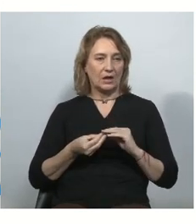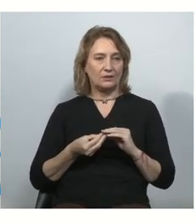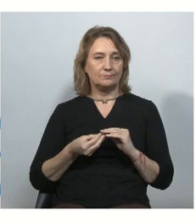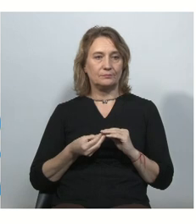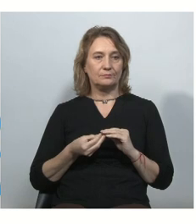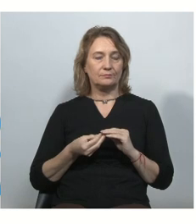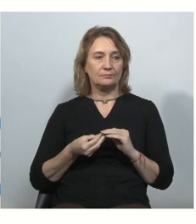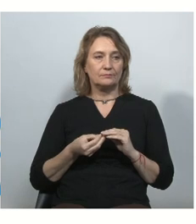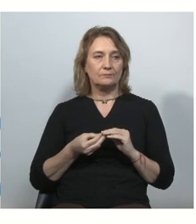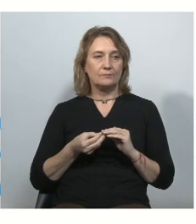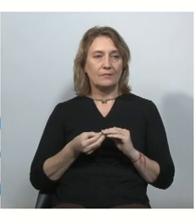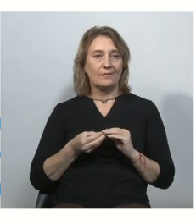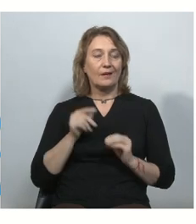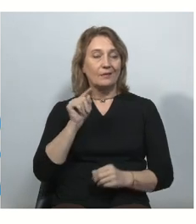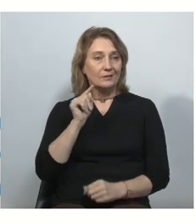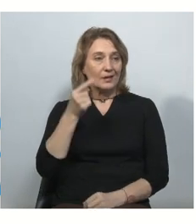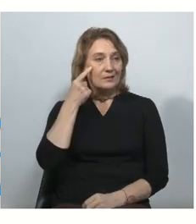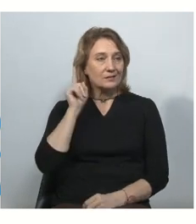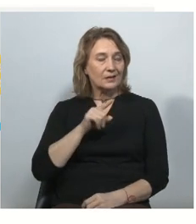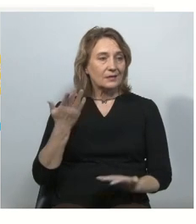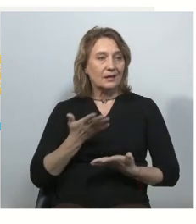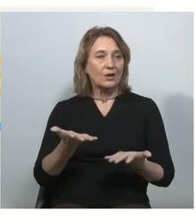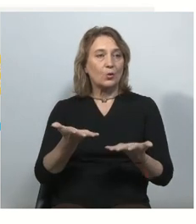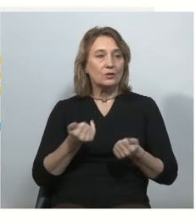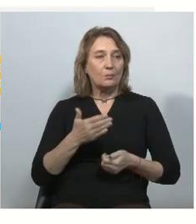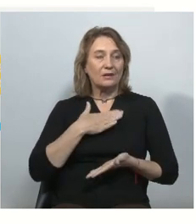results of several researchers.